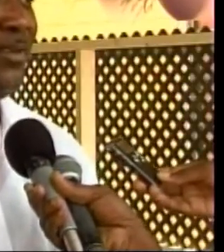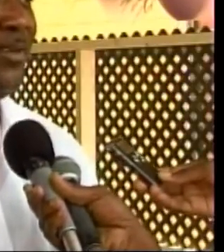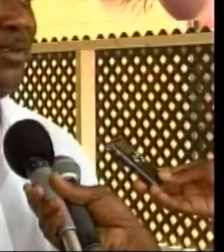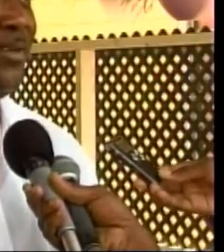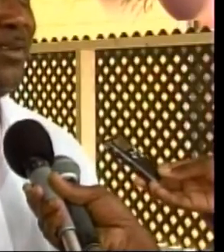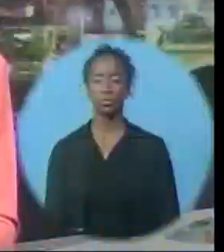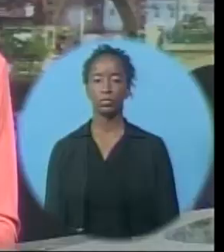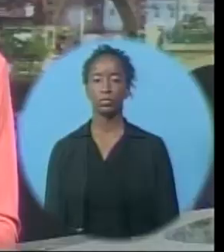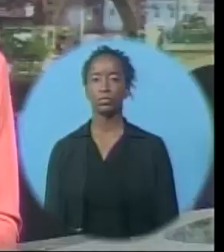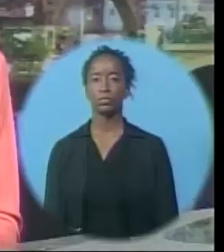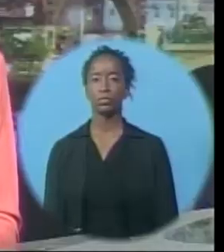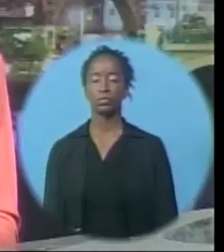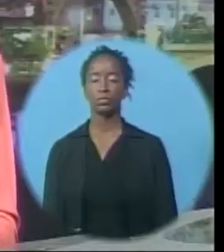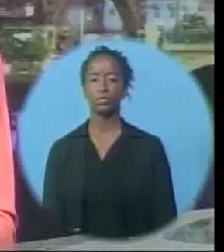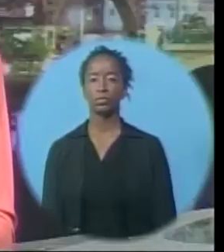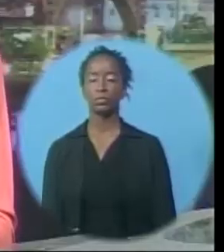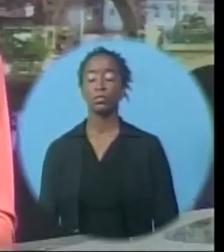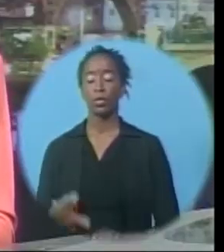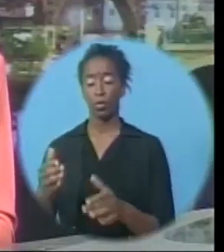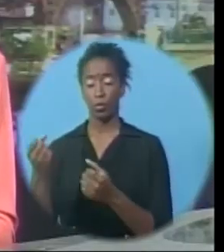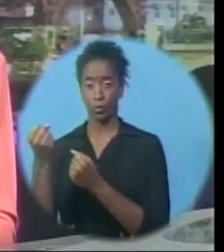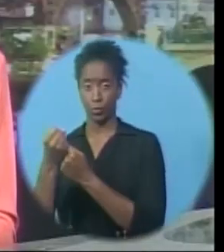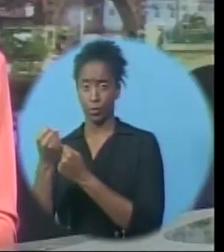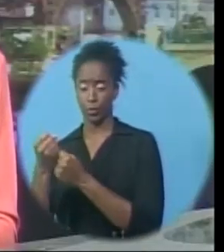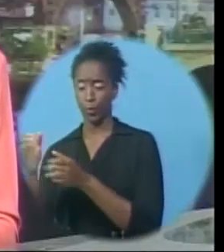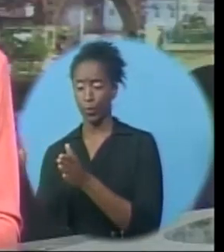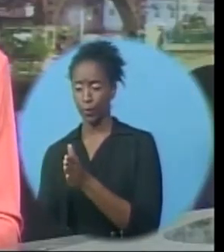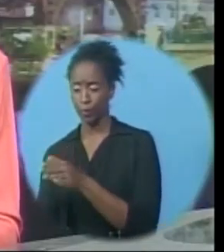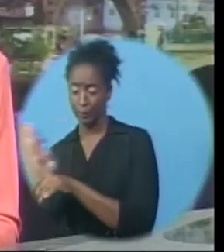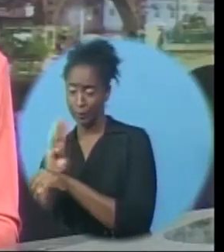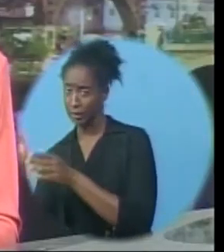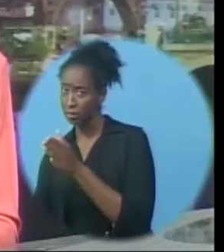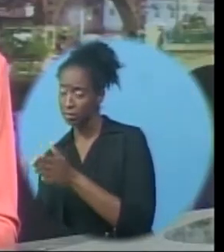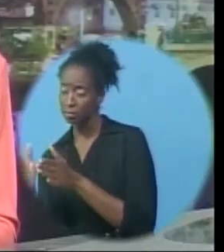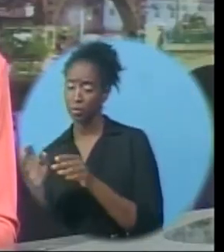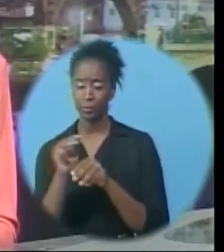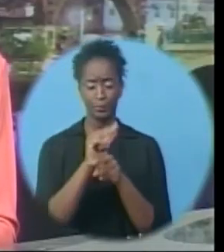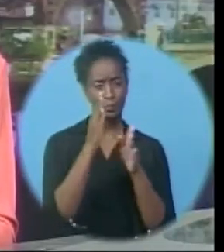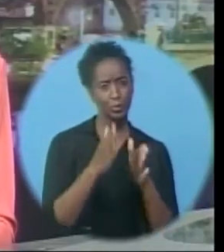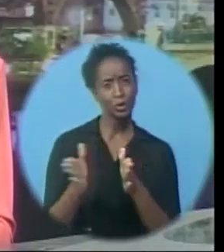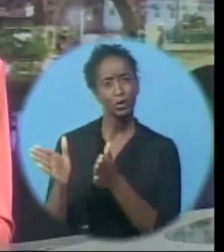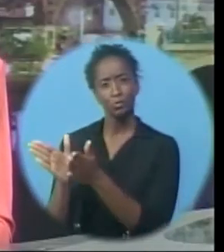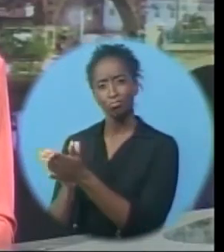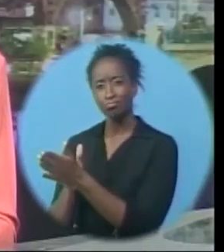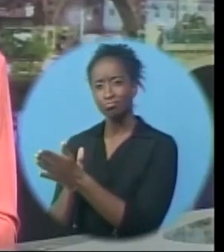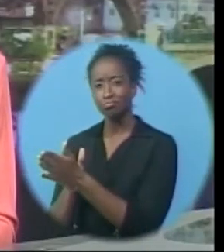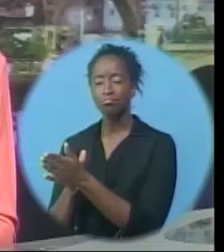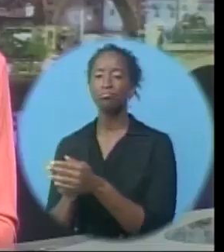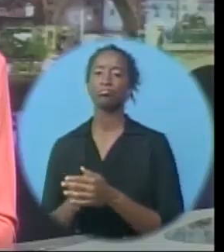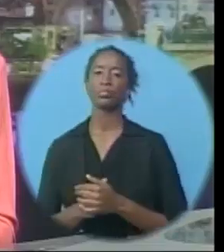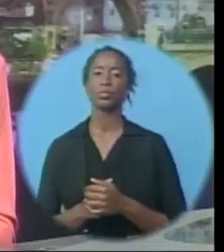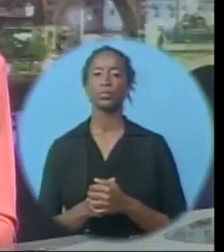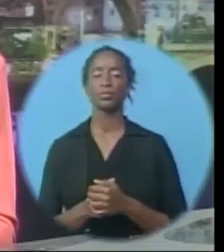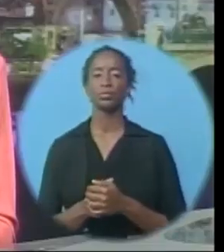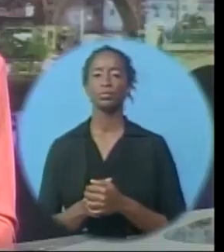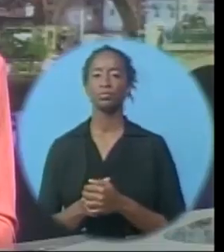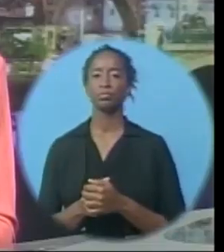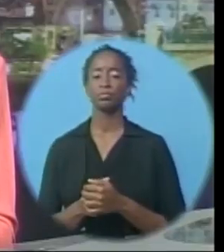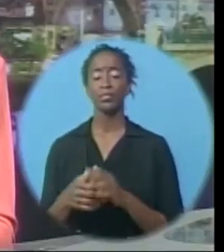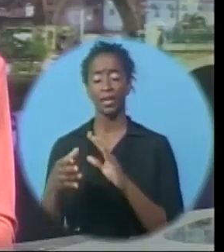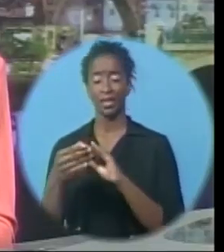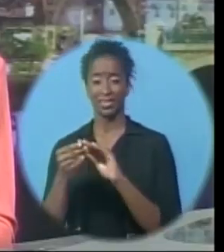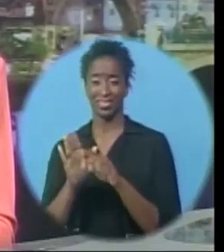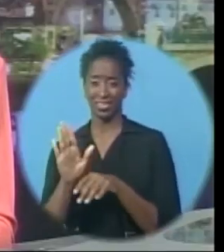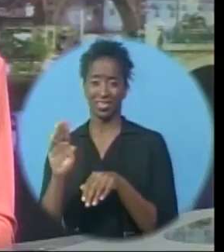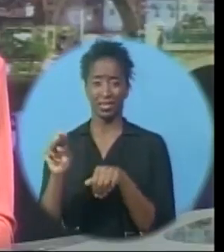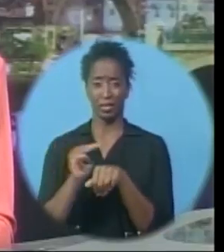manner. Minister Innes lauded the work of the Small Business Association in this regard, noting that his ministry has been